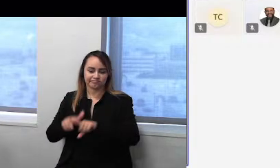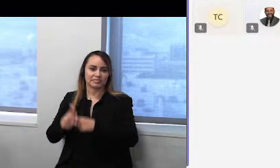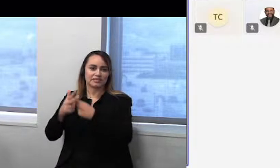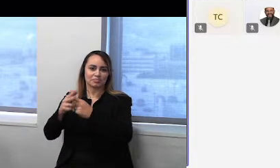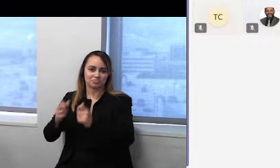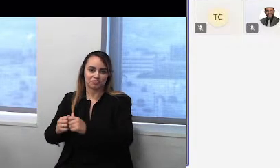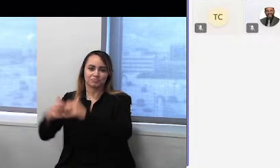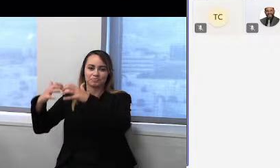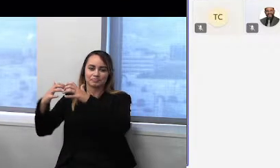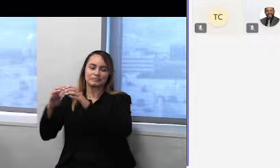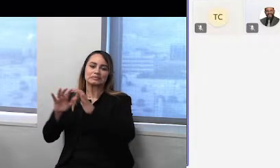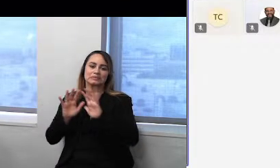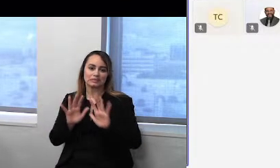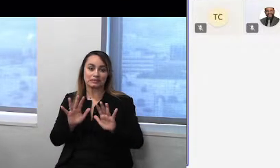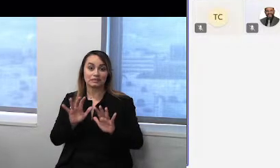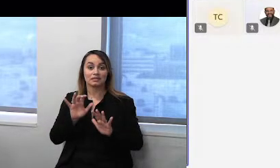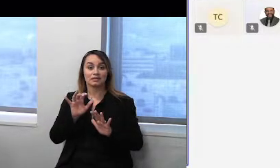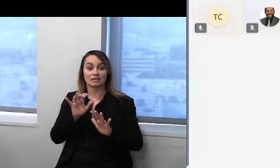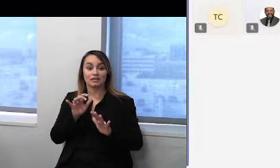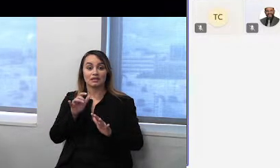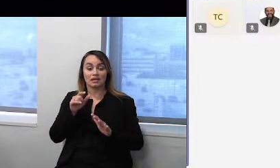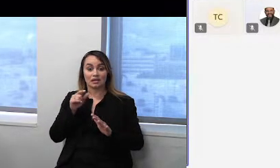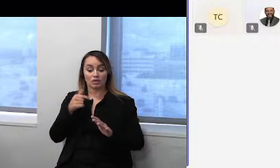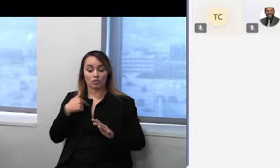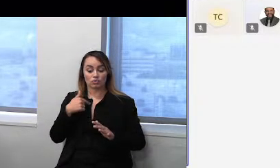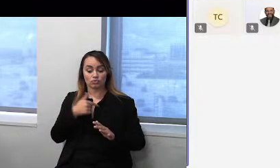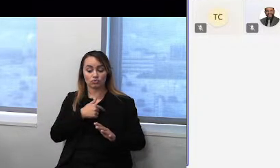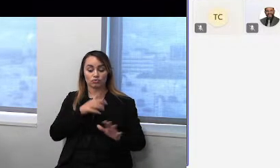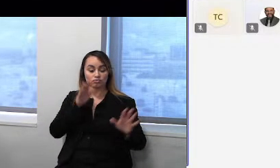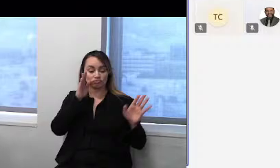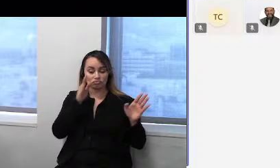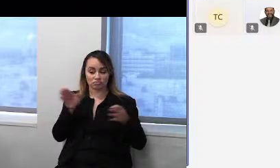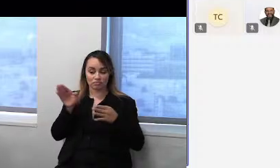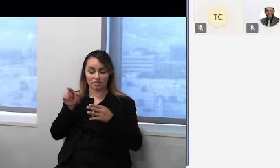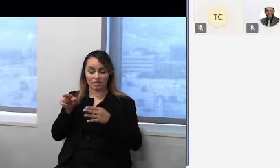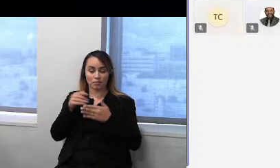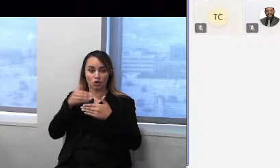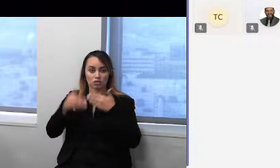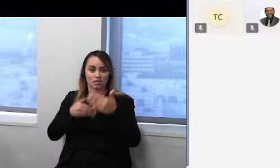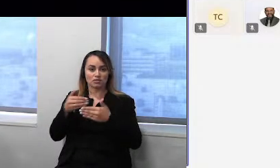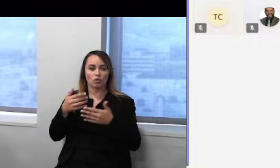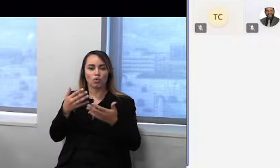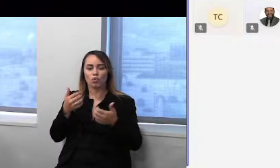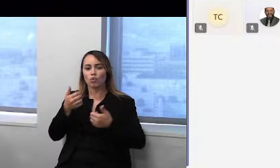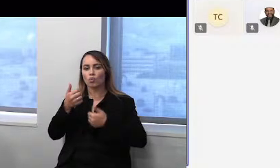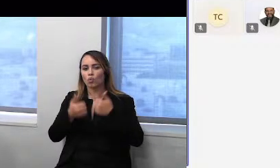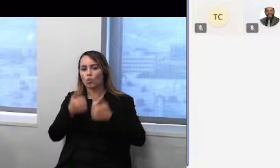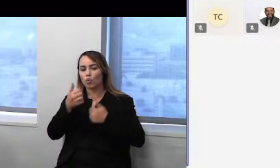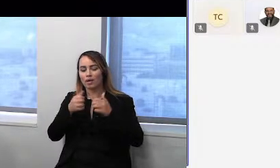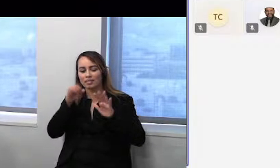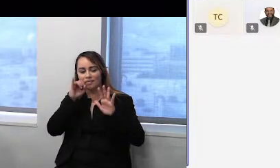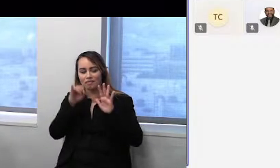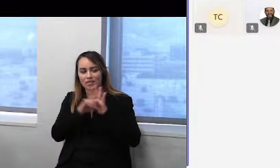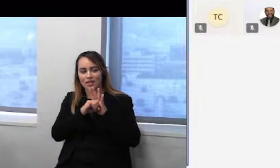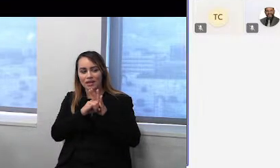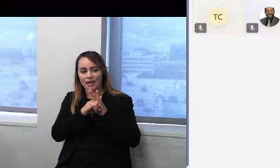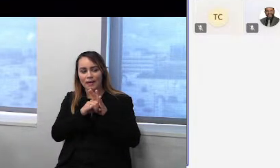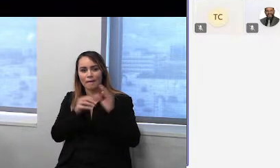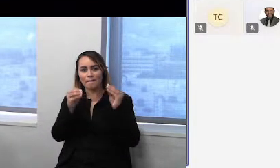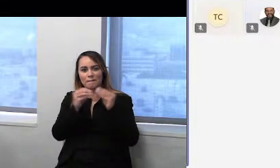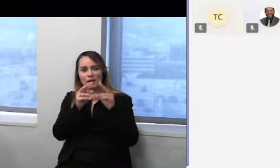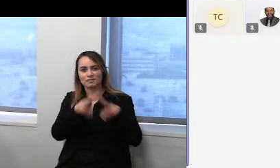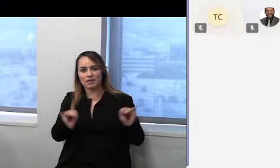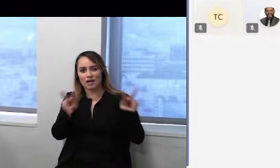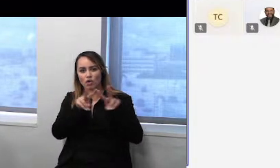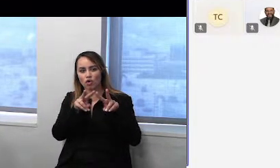this process is to identify the one that has the most value, that provides access with the highest certainty, and start planning and investing